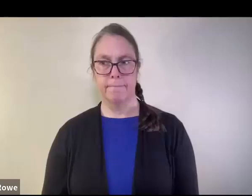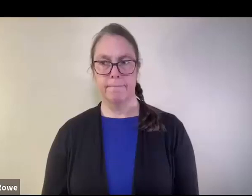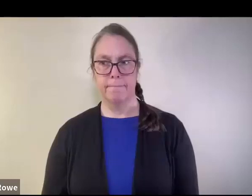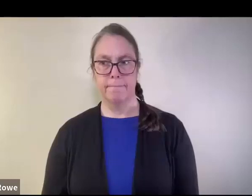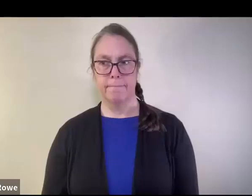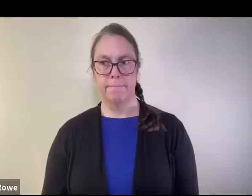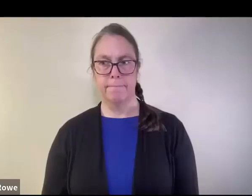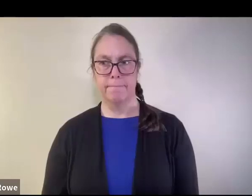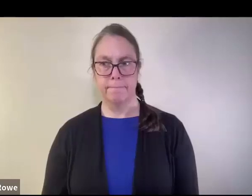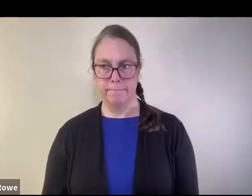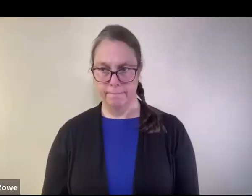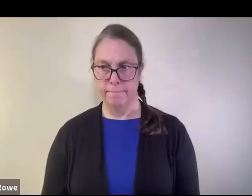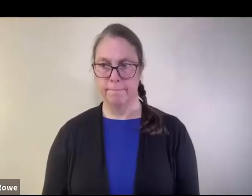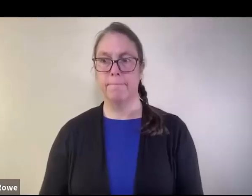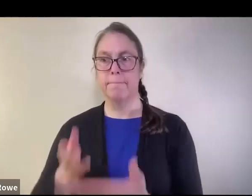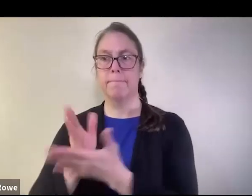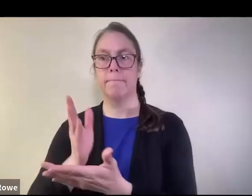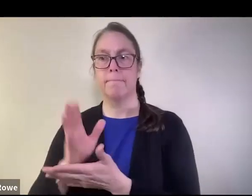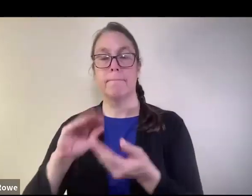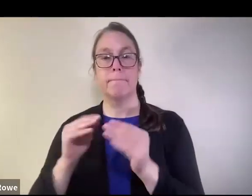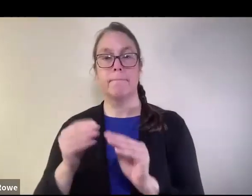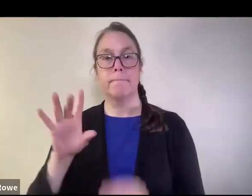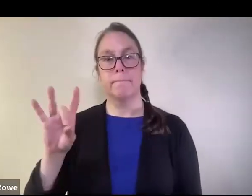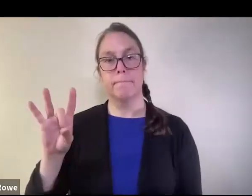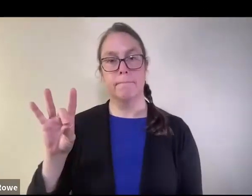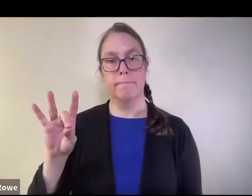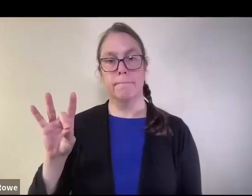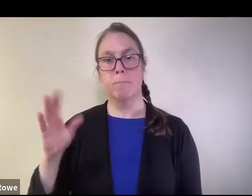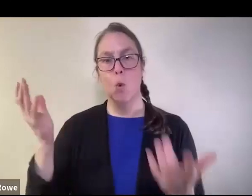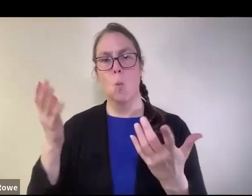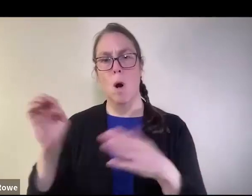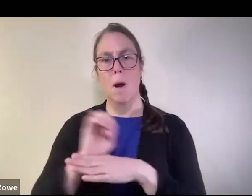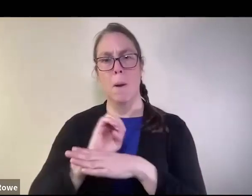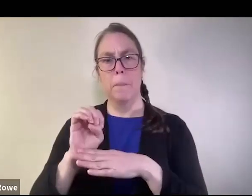All right, question number 8. What are the employment